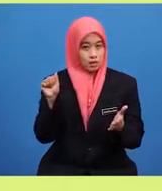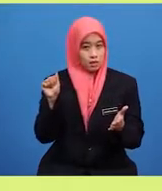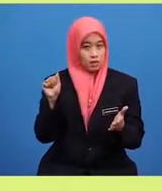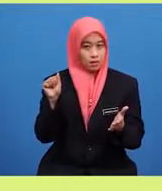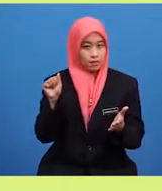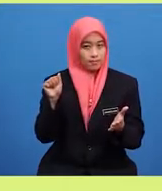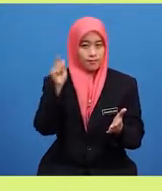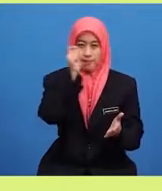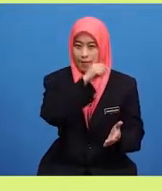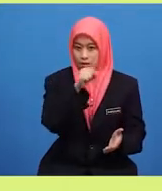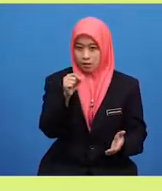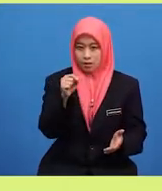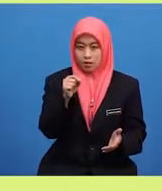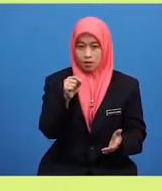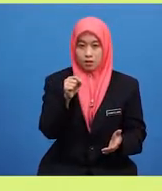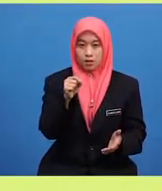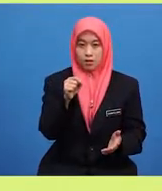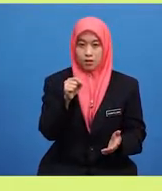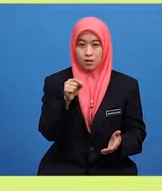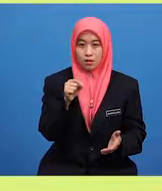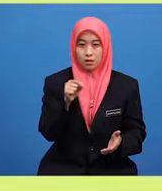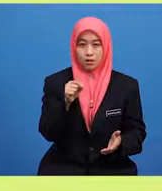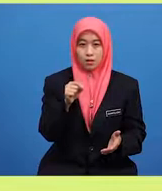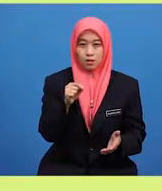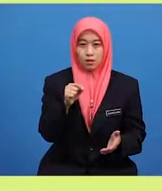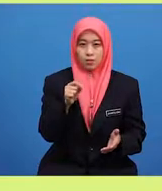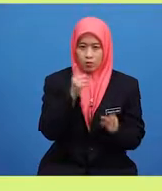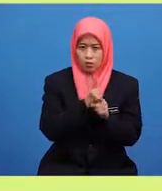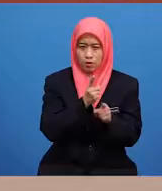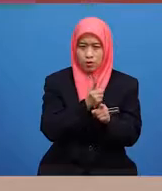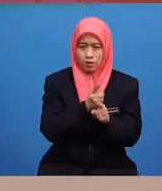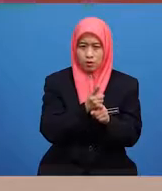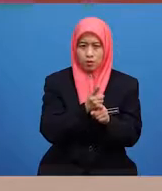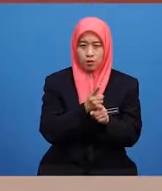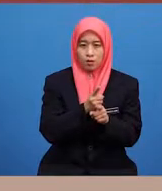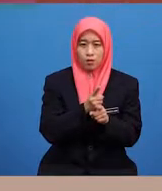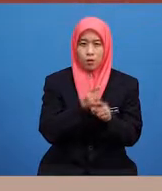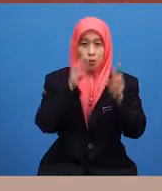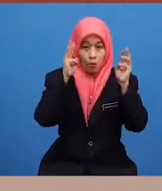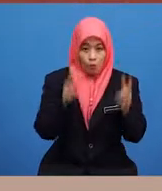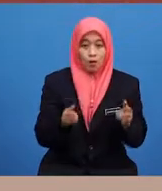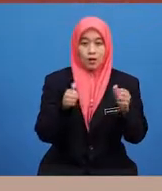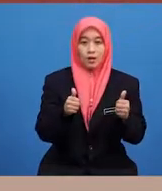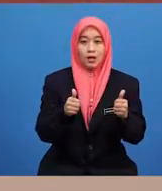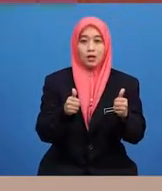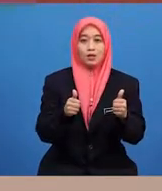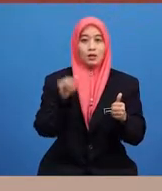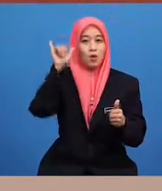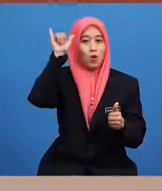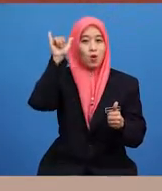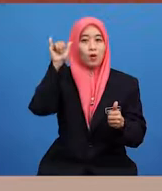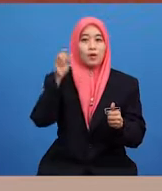It's a pencil. Did I get it right? Well done, Yolo.